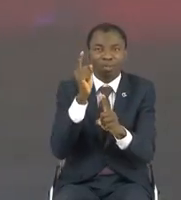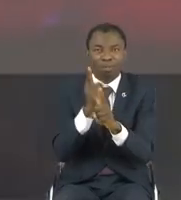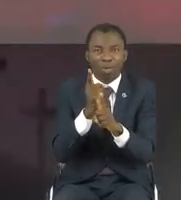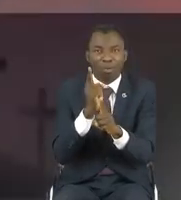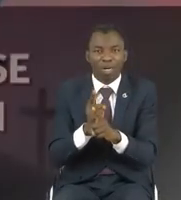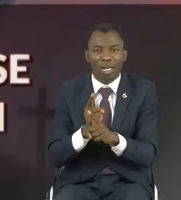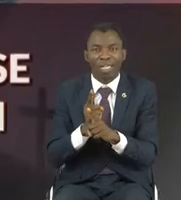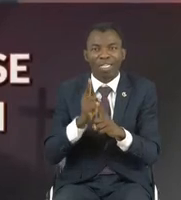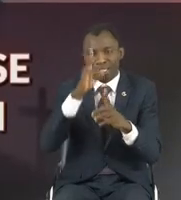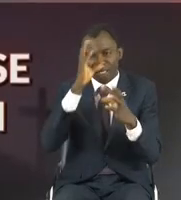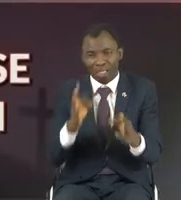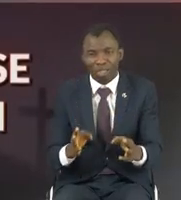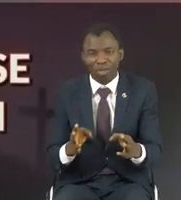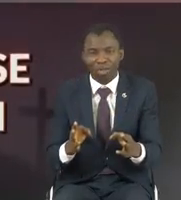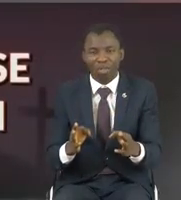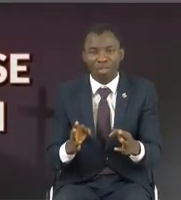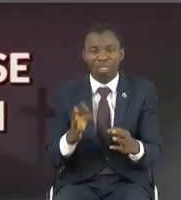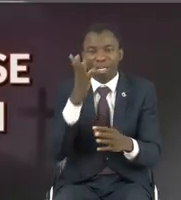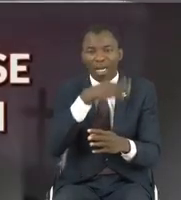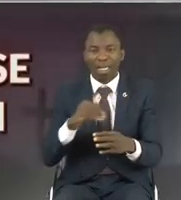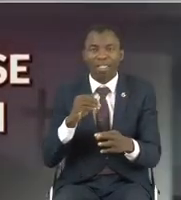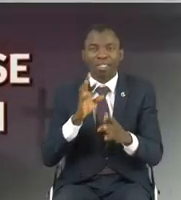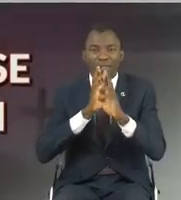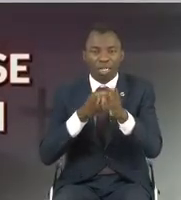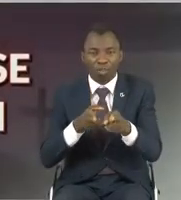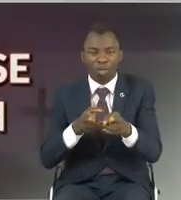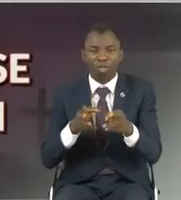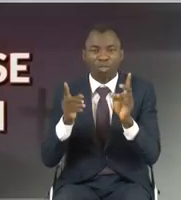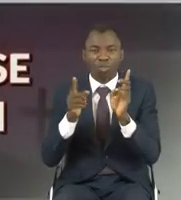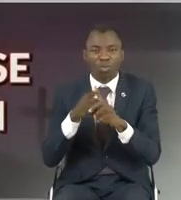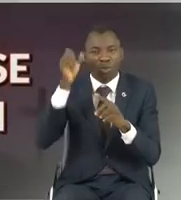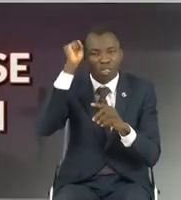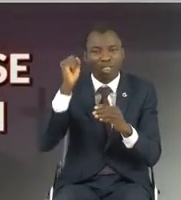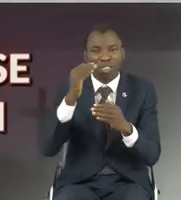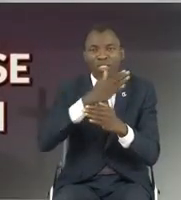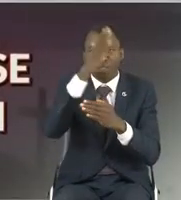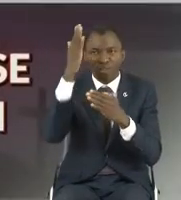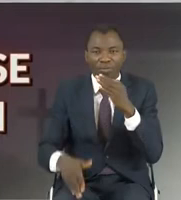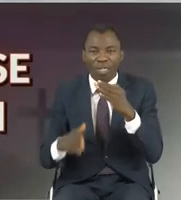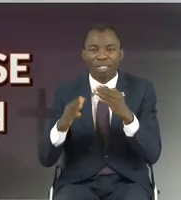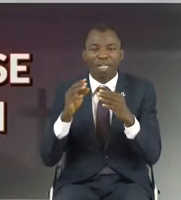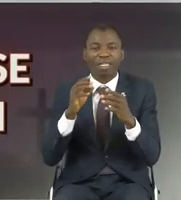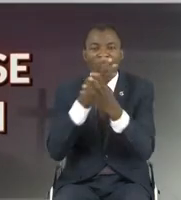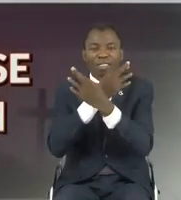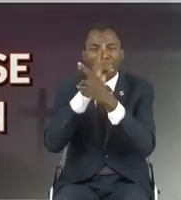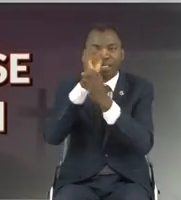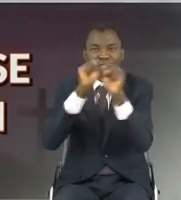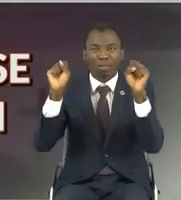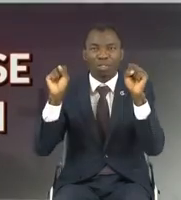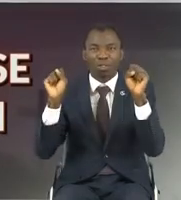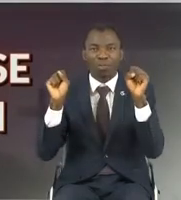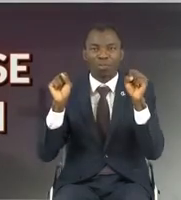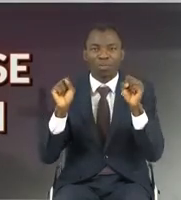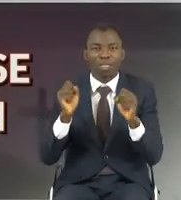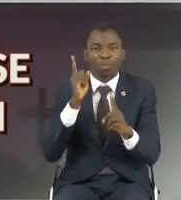decision and response to his consummate redemption.